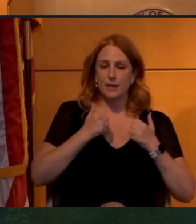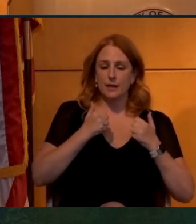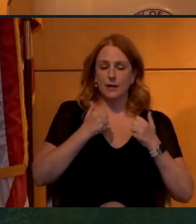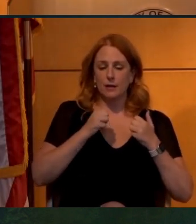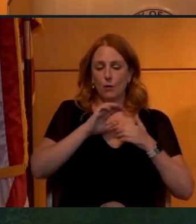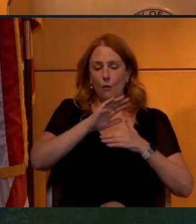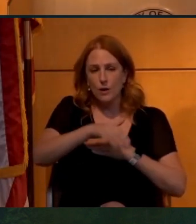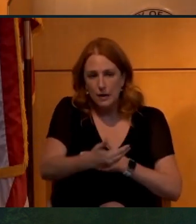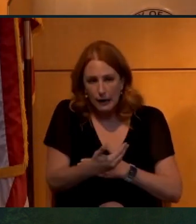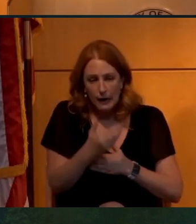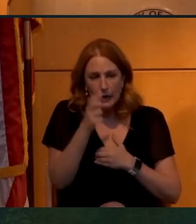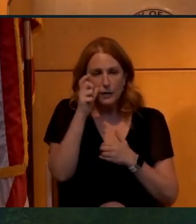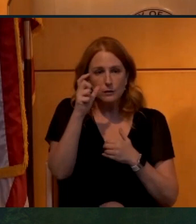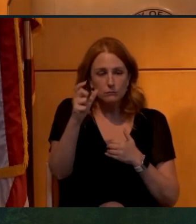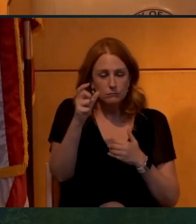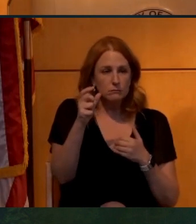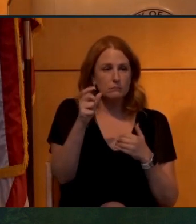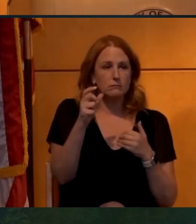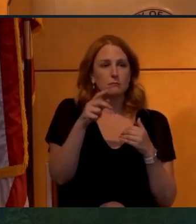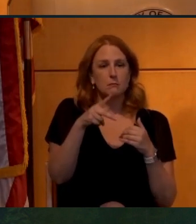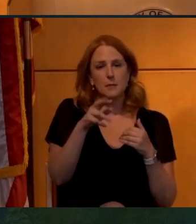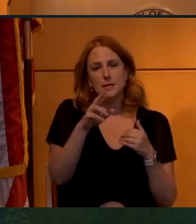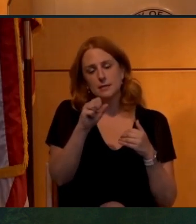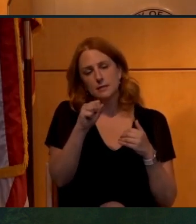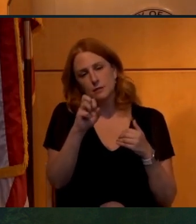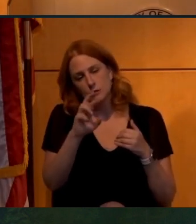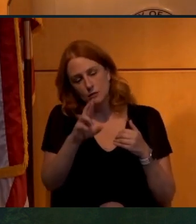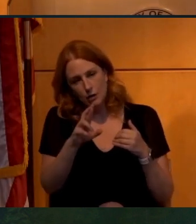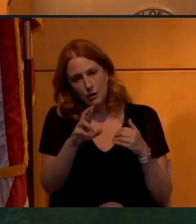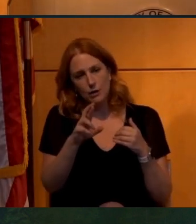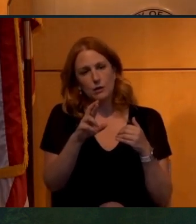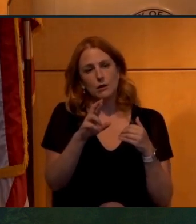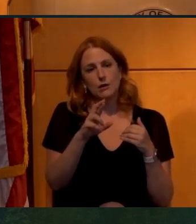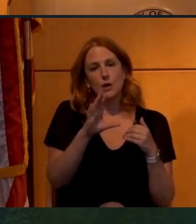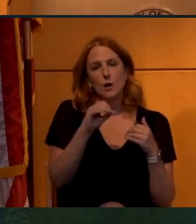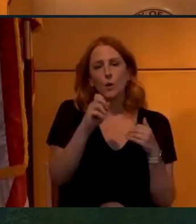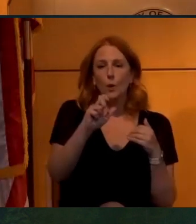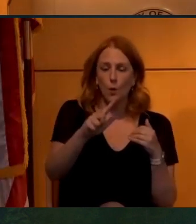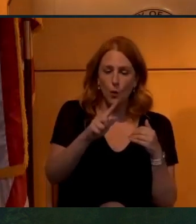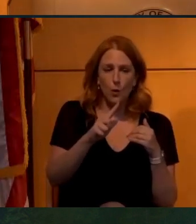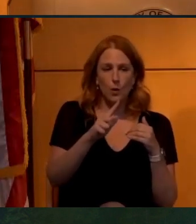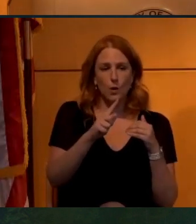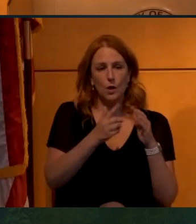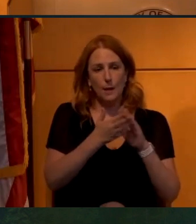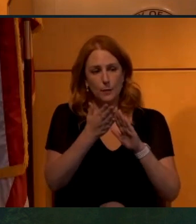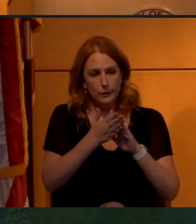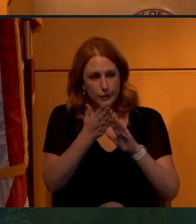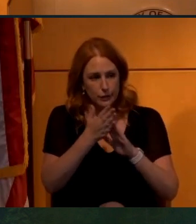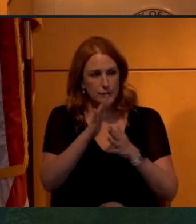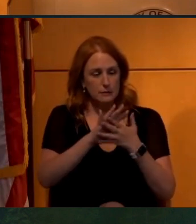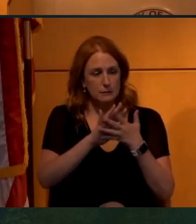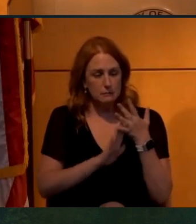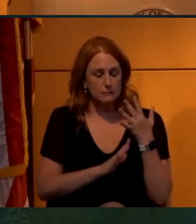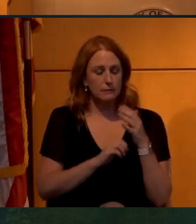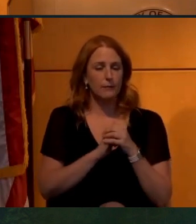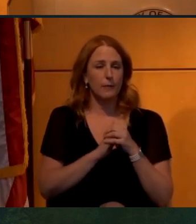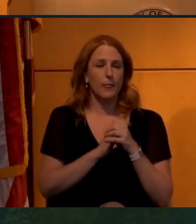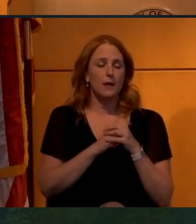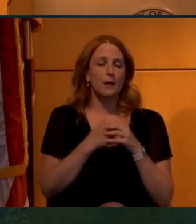night, PSR or cold operations, sample return, et cetera. We are going to continue